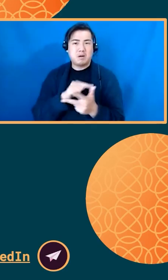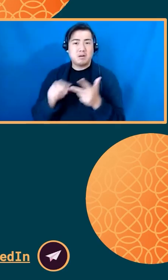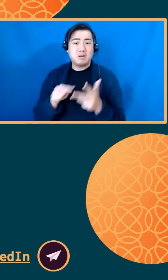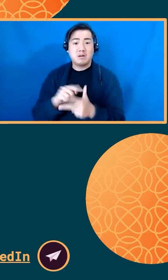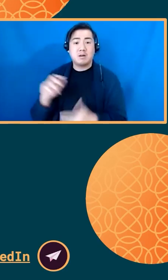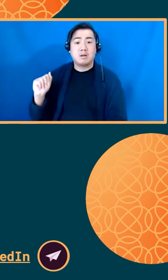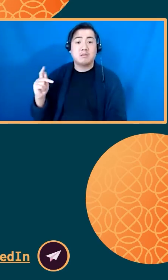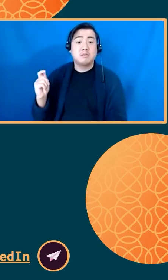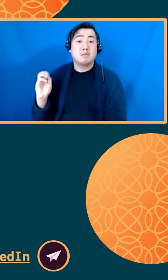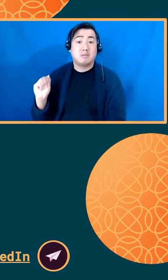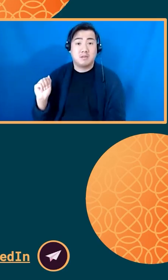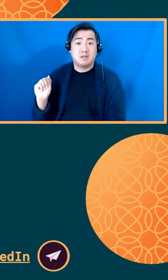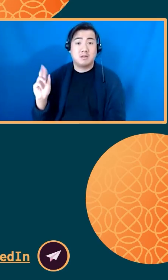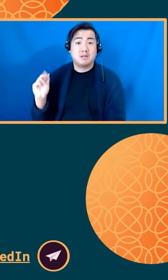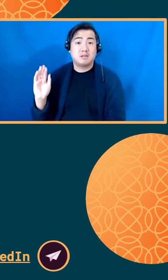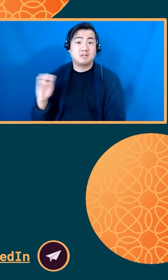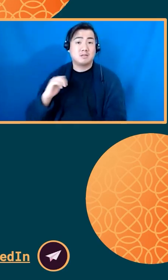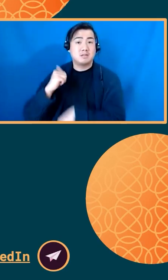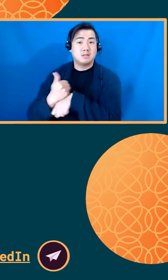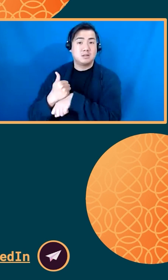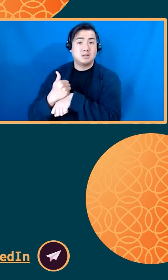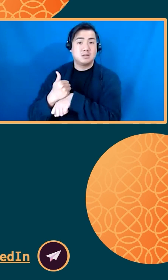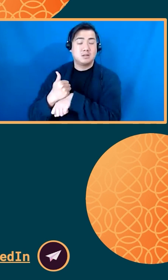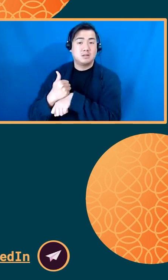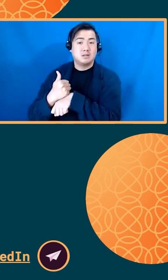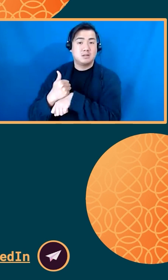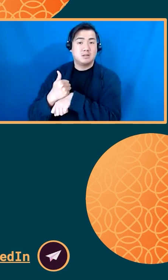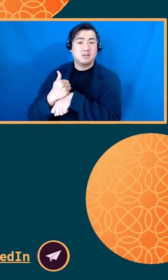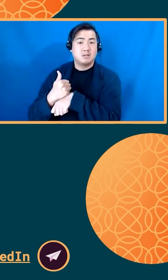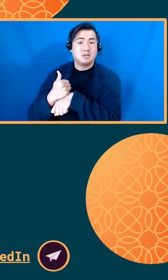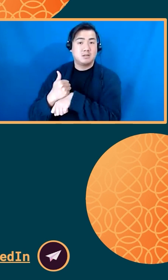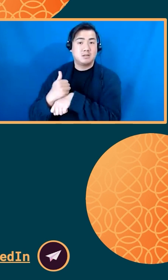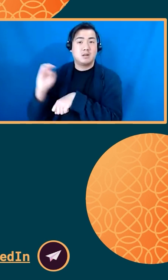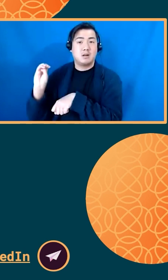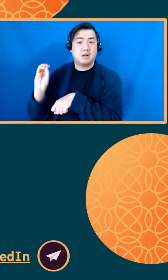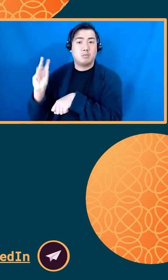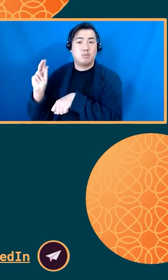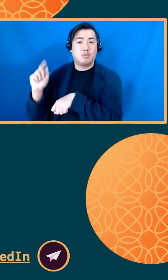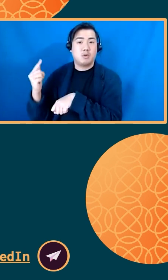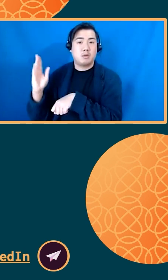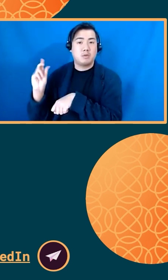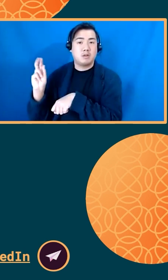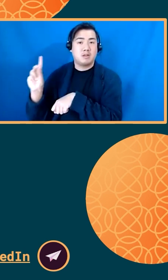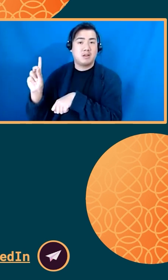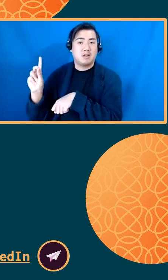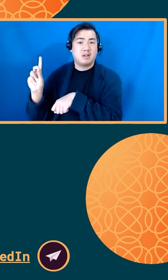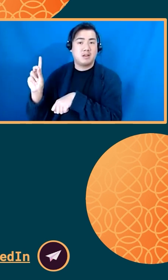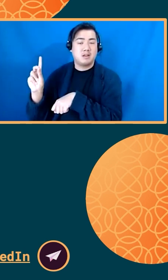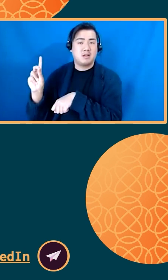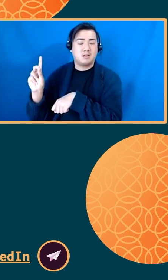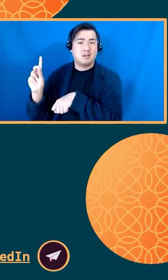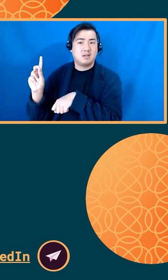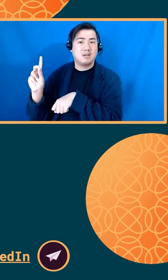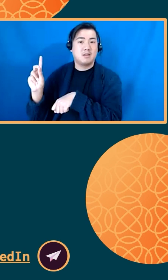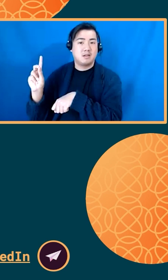Ray is the founder of Moving Beyond, a well-respected, much